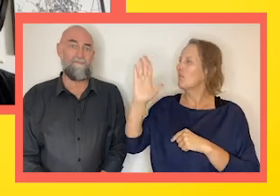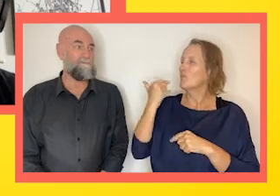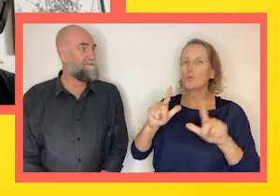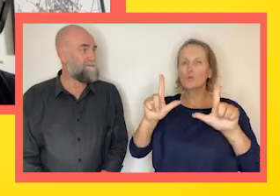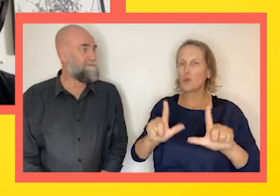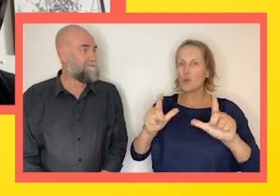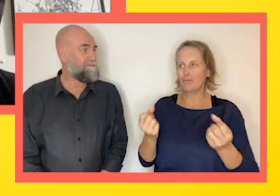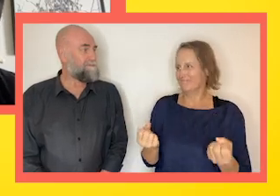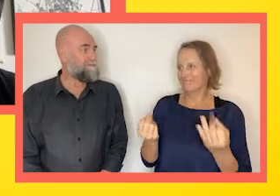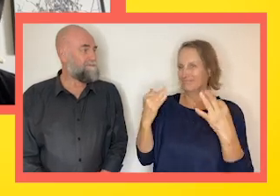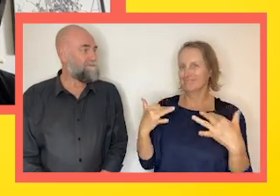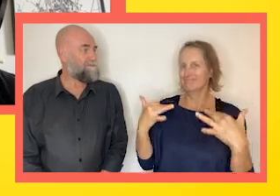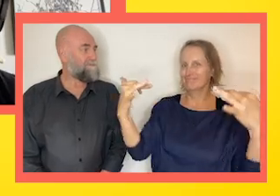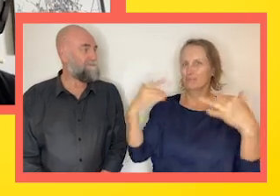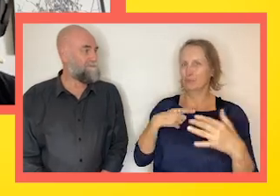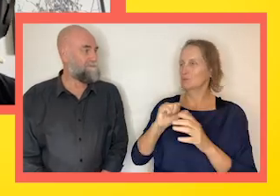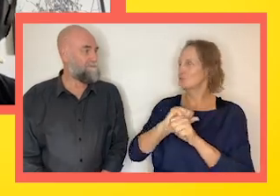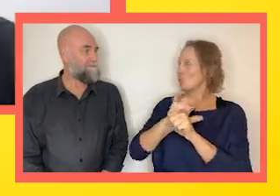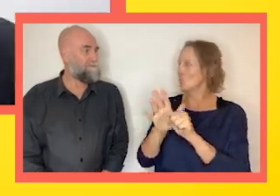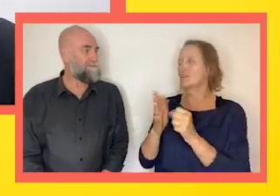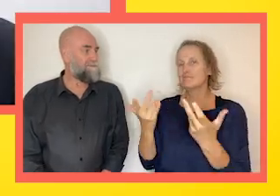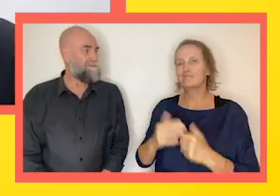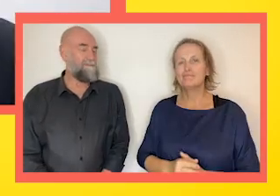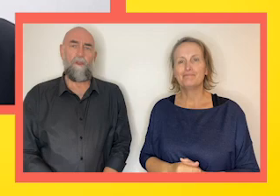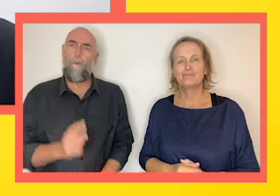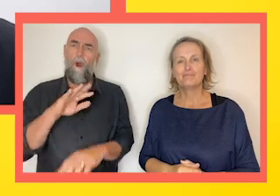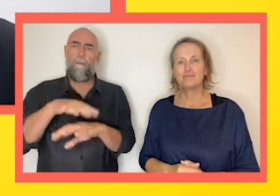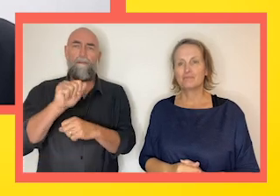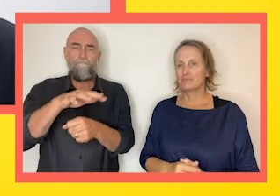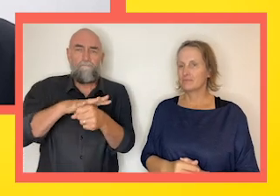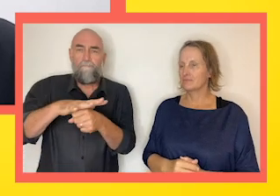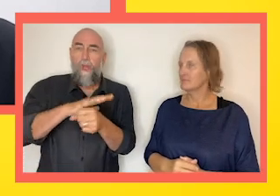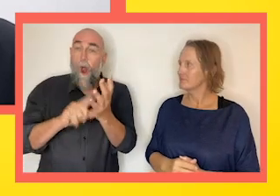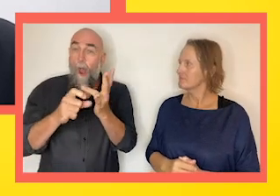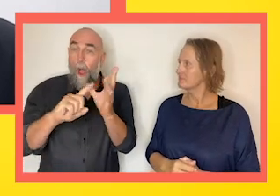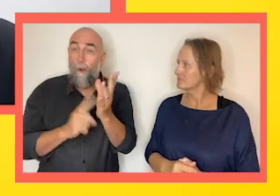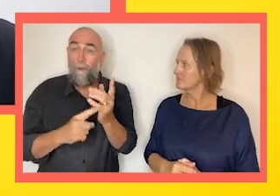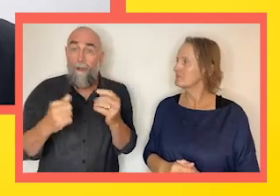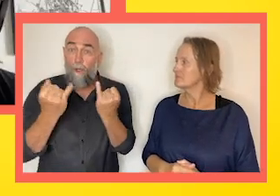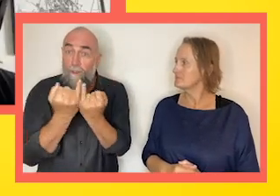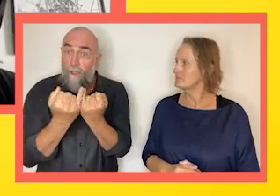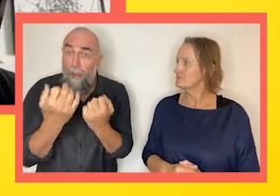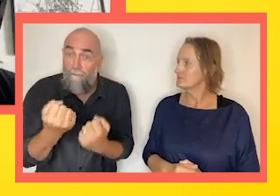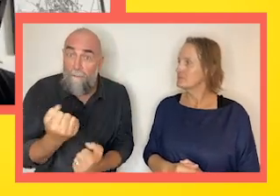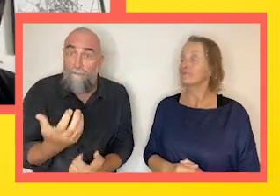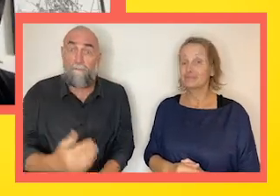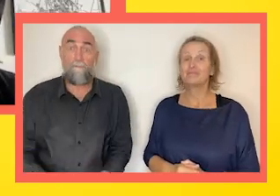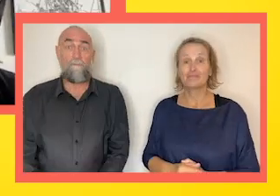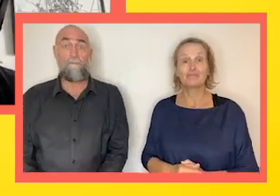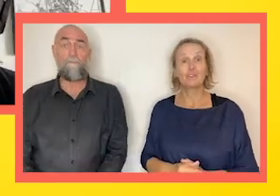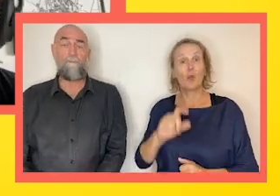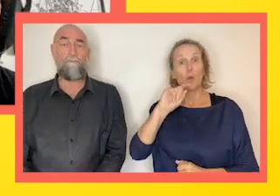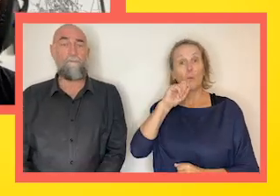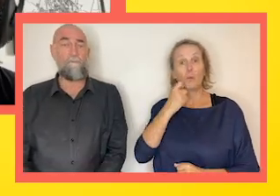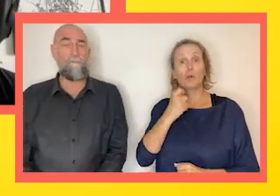there previously. So yeah, very excited for that. What about some local competitions? Anything popping up around here? I'm racing the